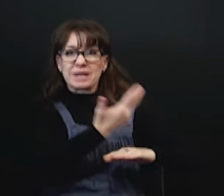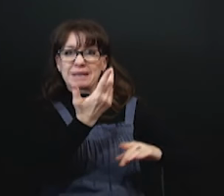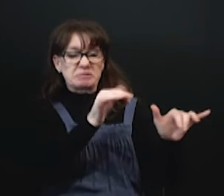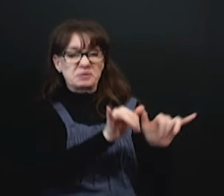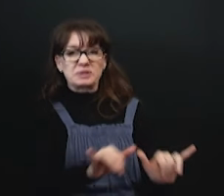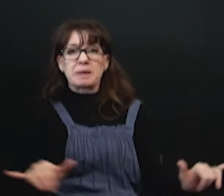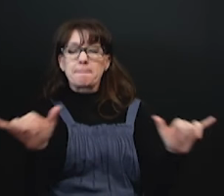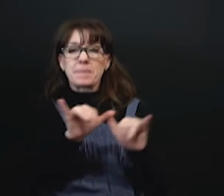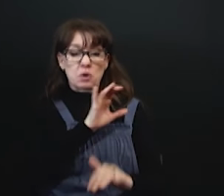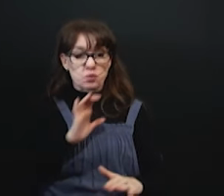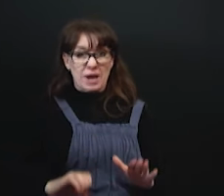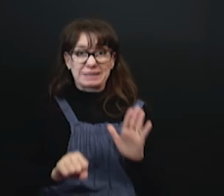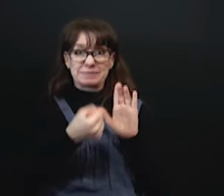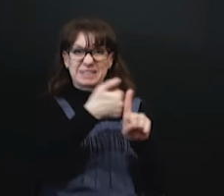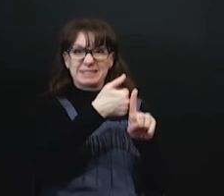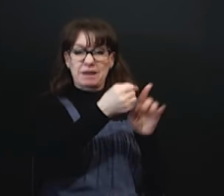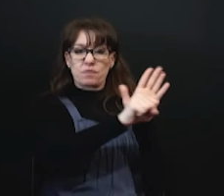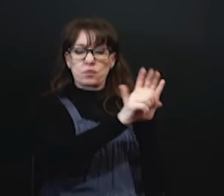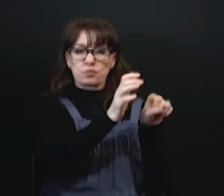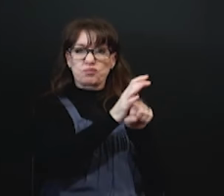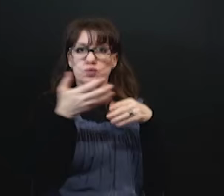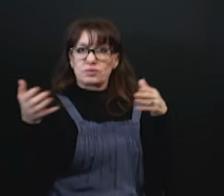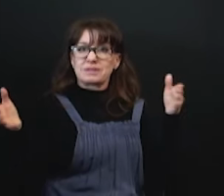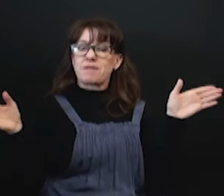Christ crucified.